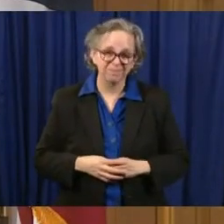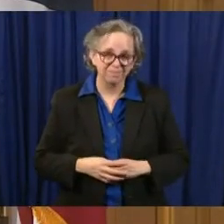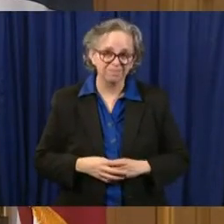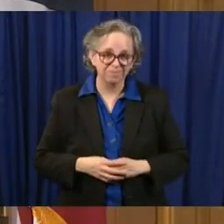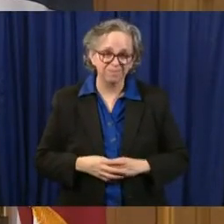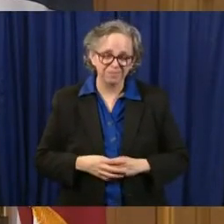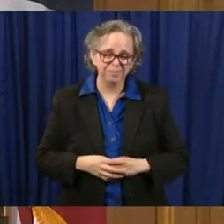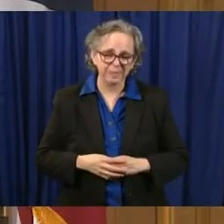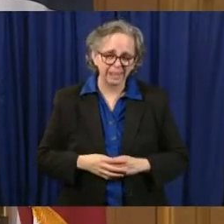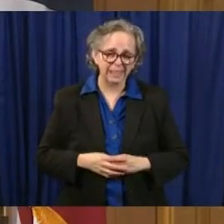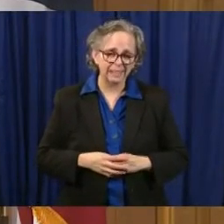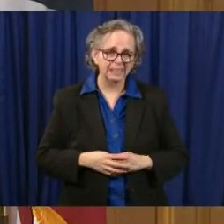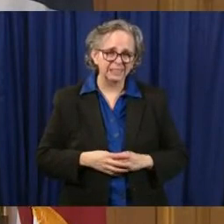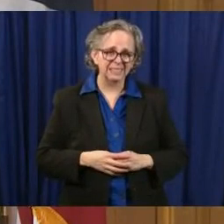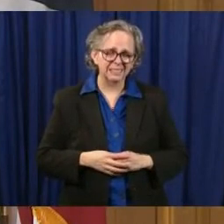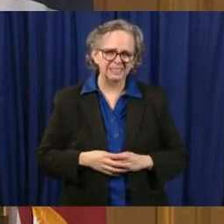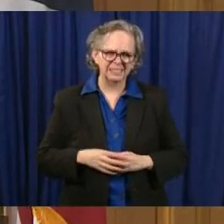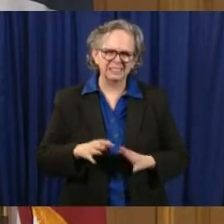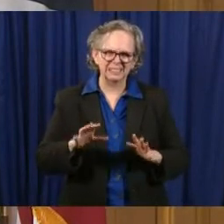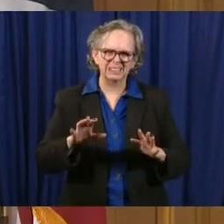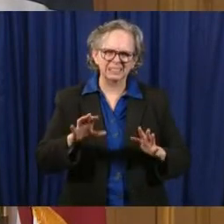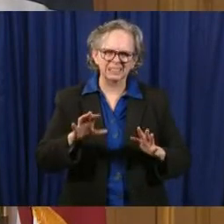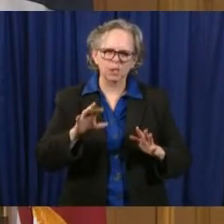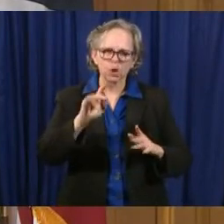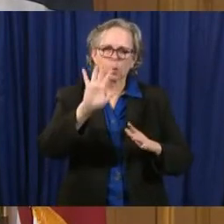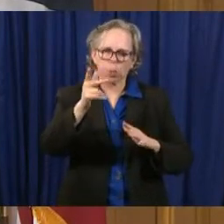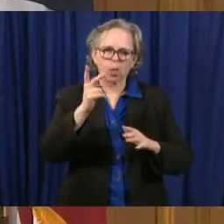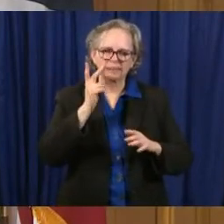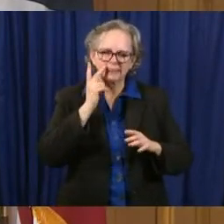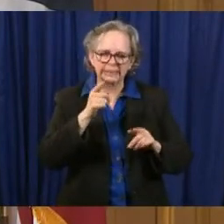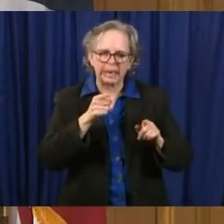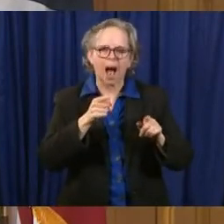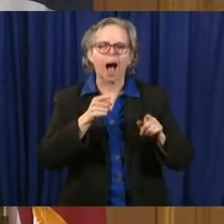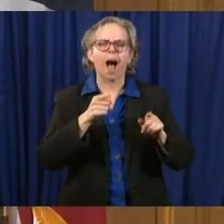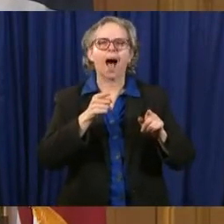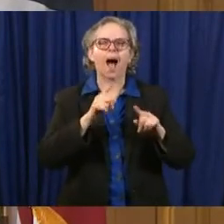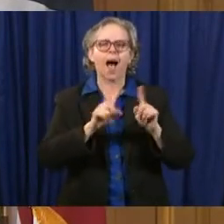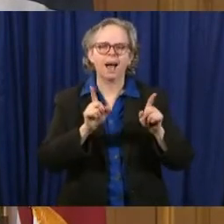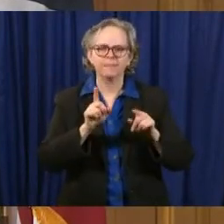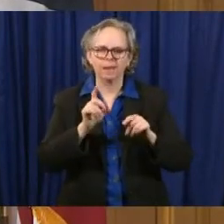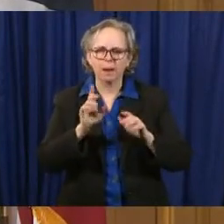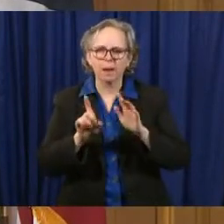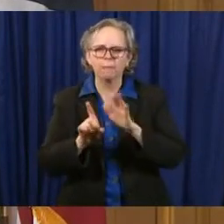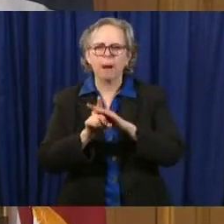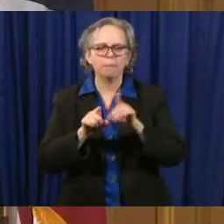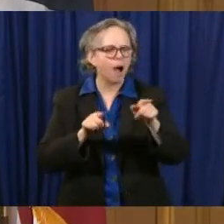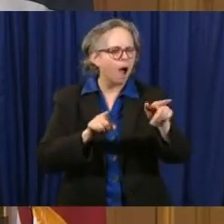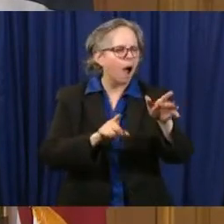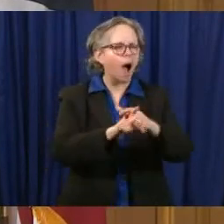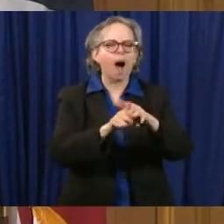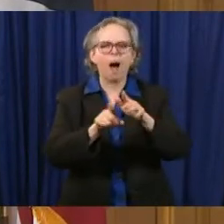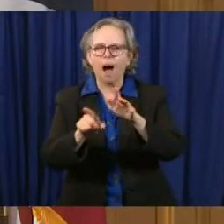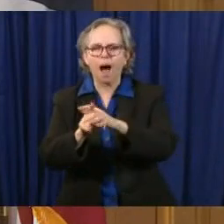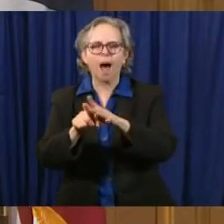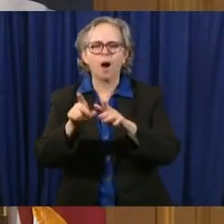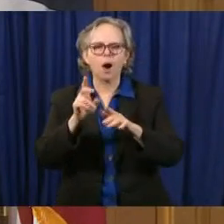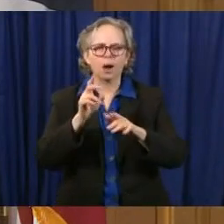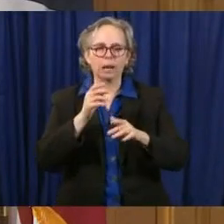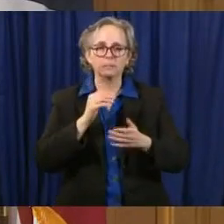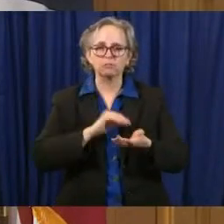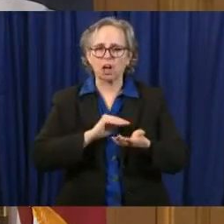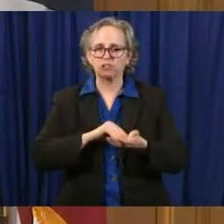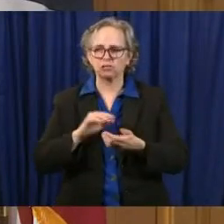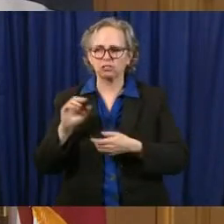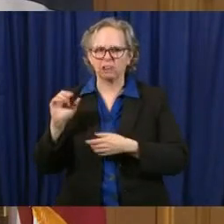So I think what you're starting to see is some things emerge, some of the things that Dr. Acton just talked about. You